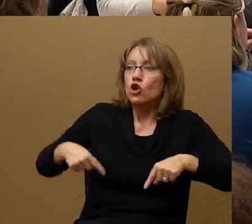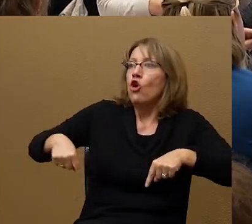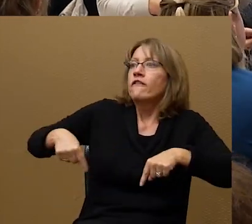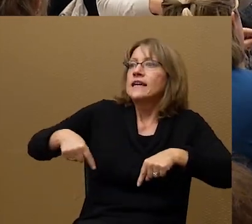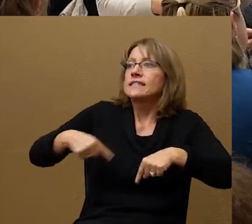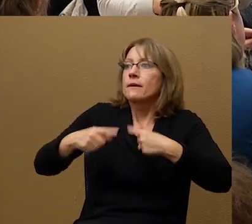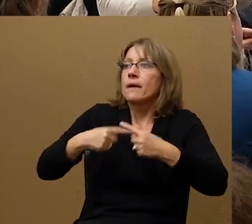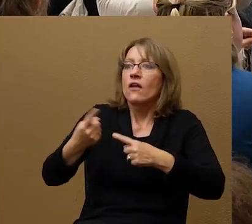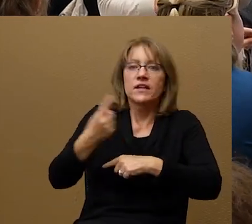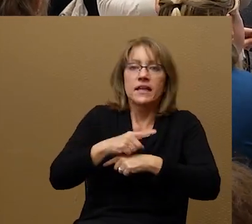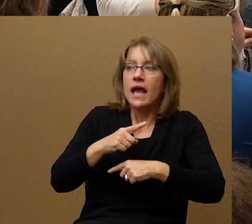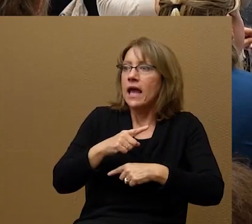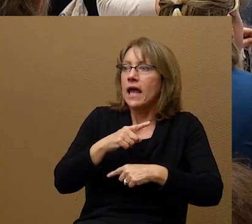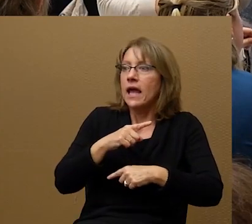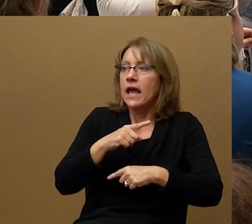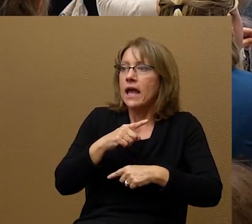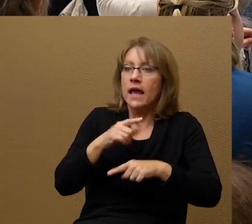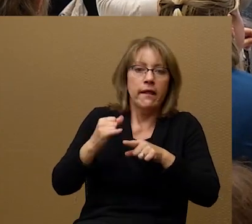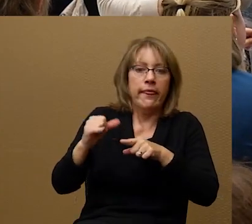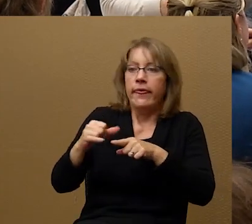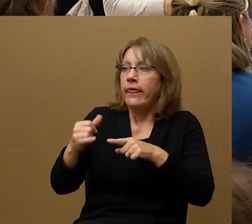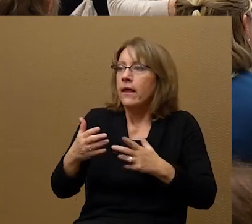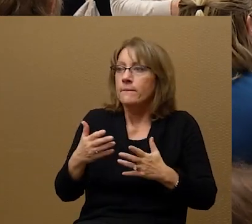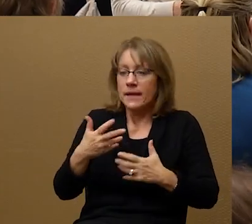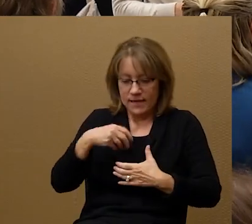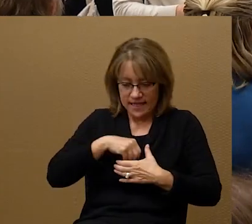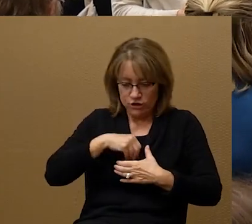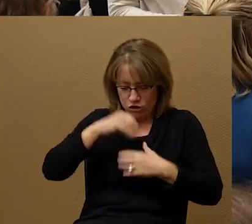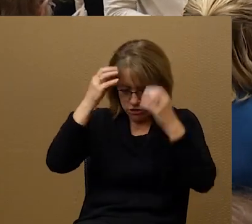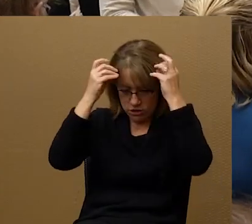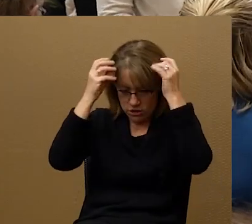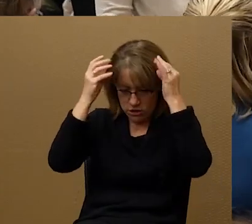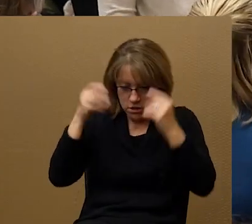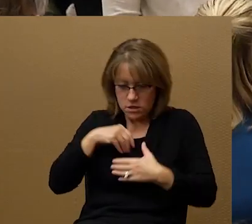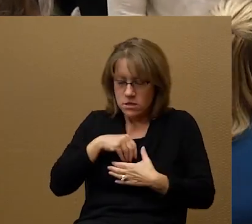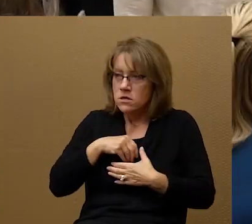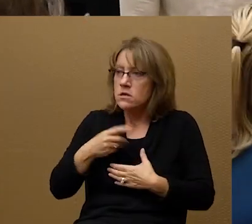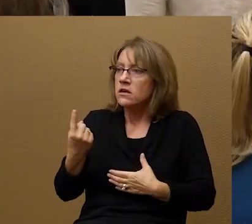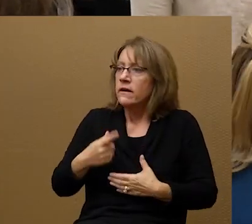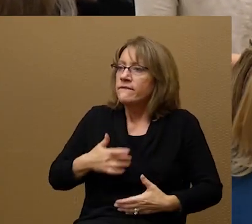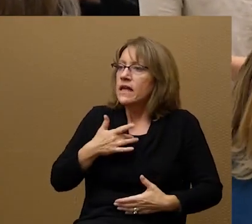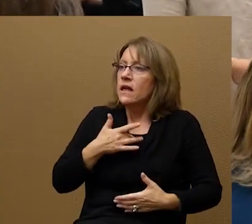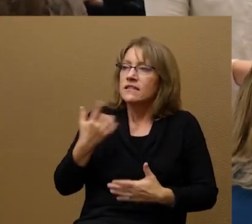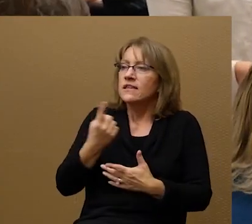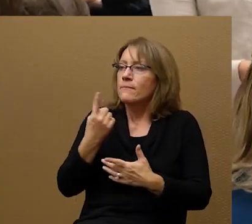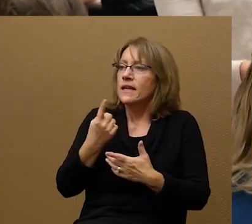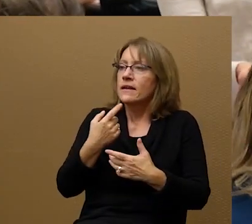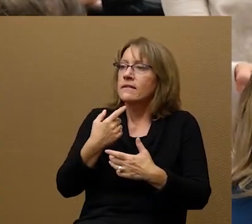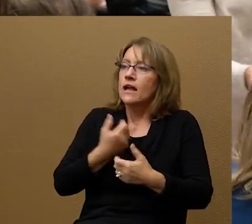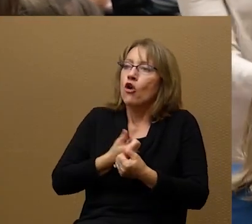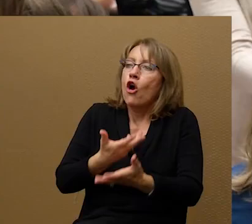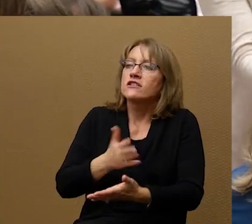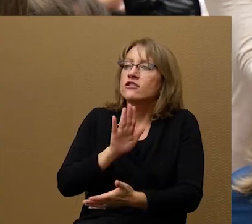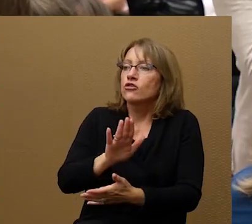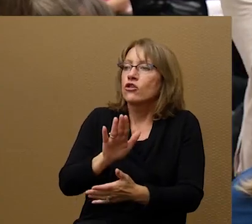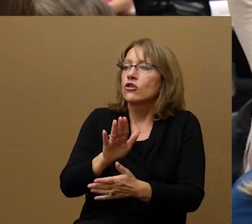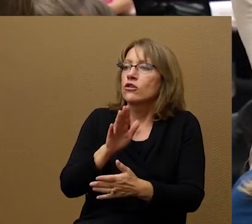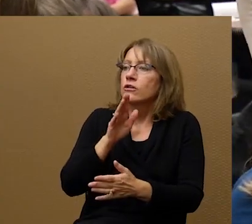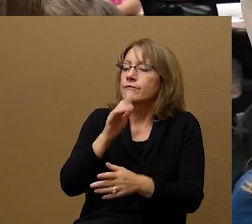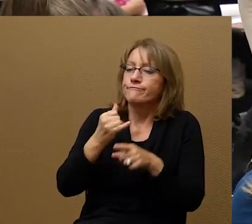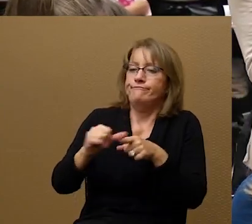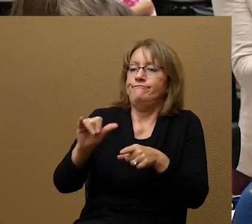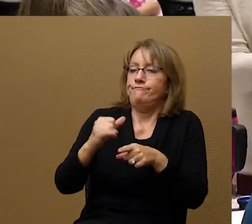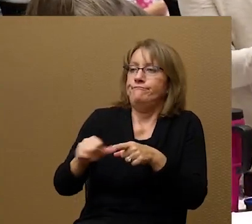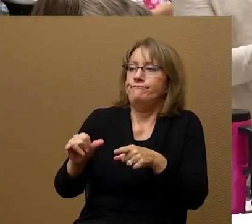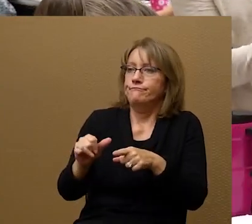but maybe just thinking along those lines, like what could be happening internally that's making her react. I don't know. Looking at the data, it